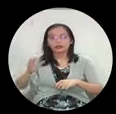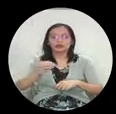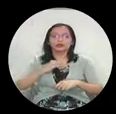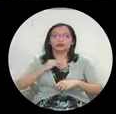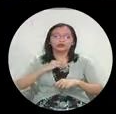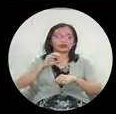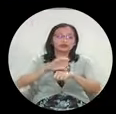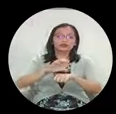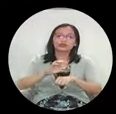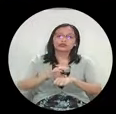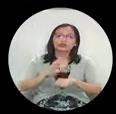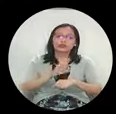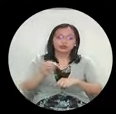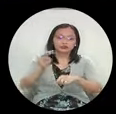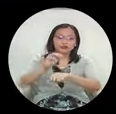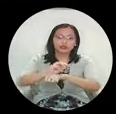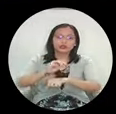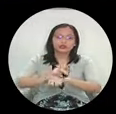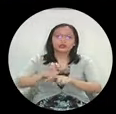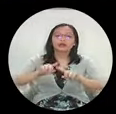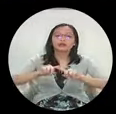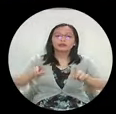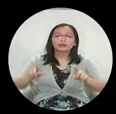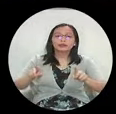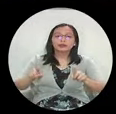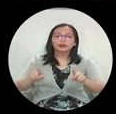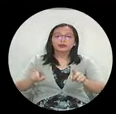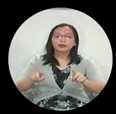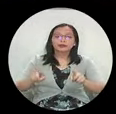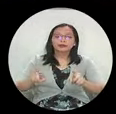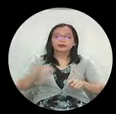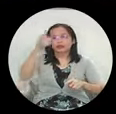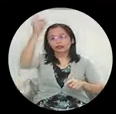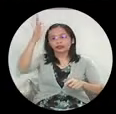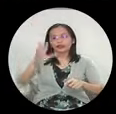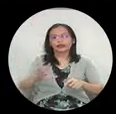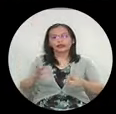parlor. That is not really their own. Gipyalan sa ila ina.